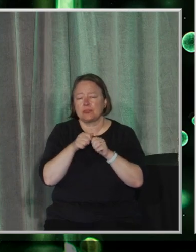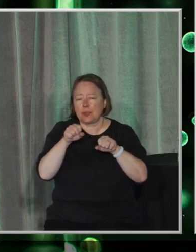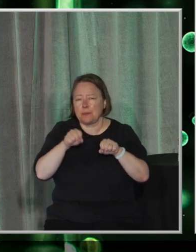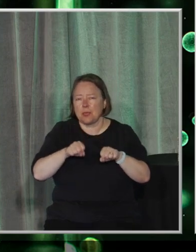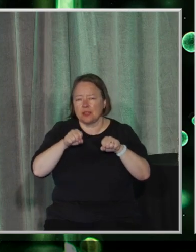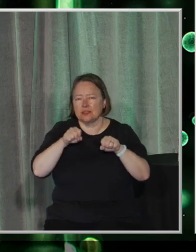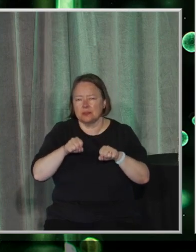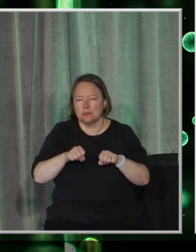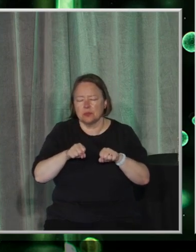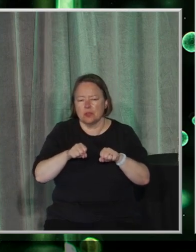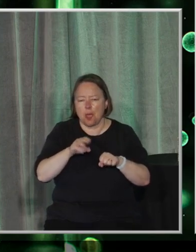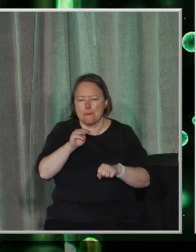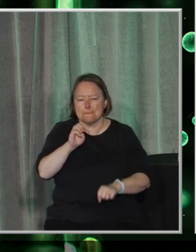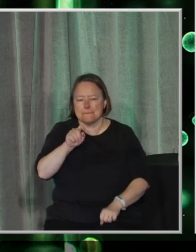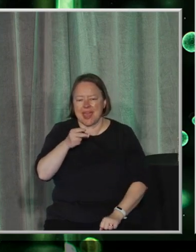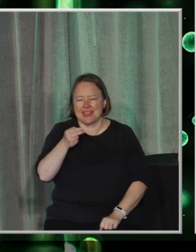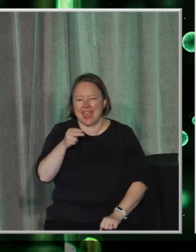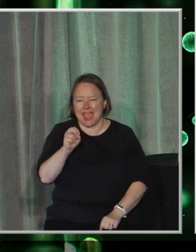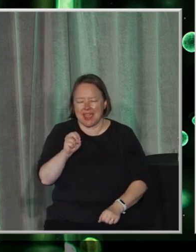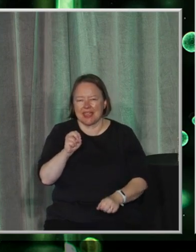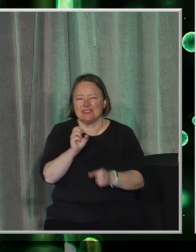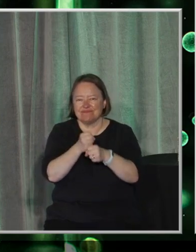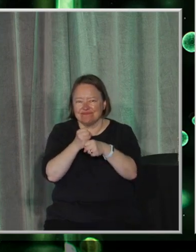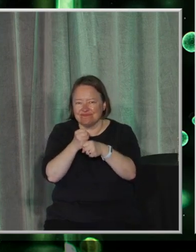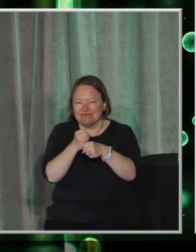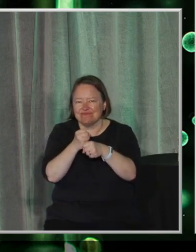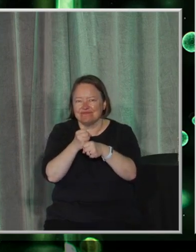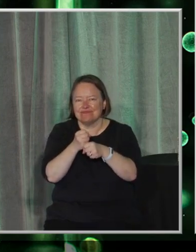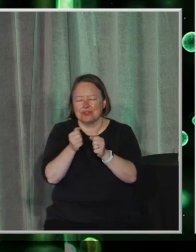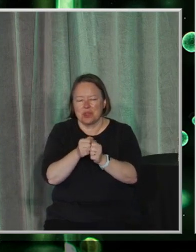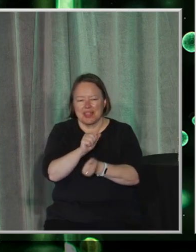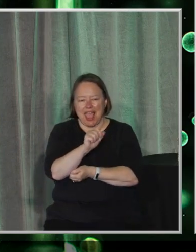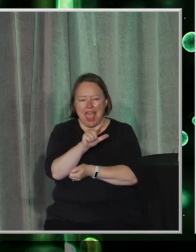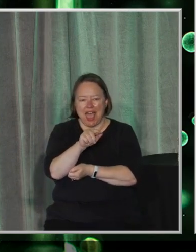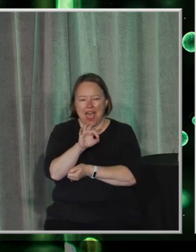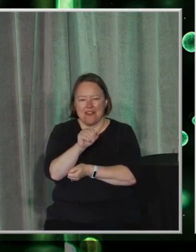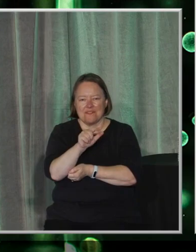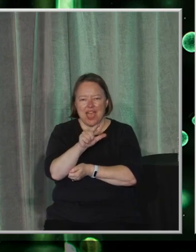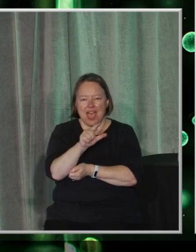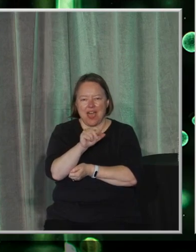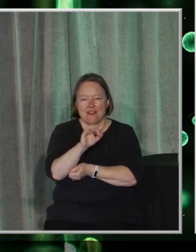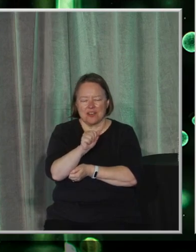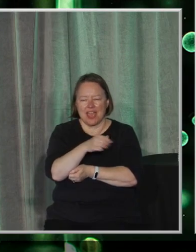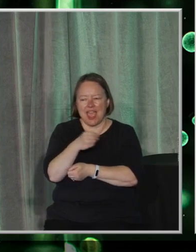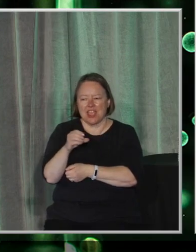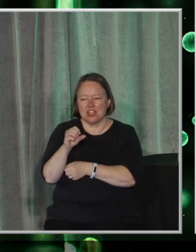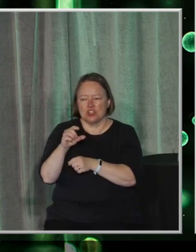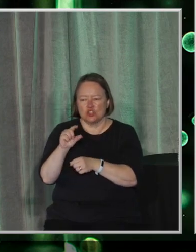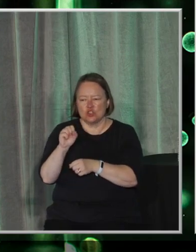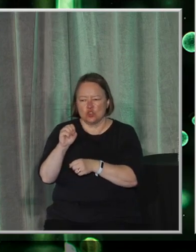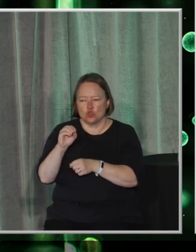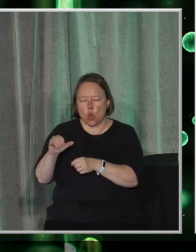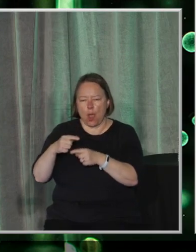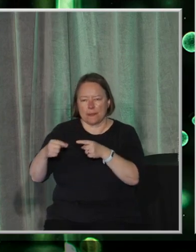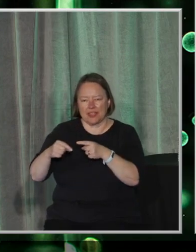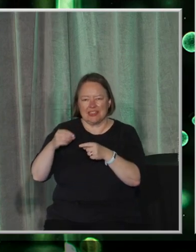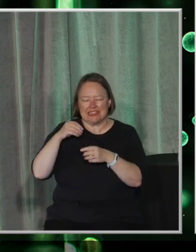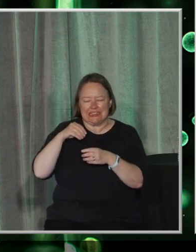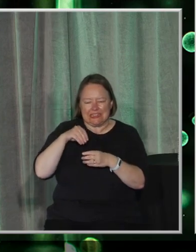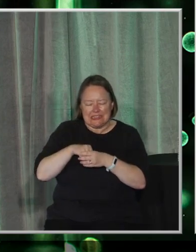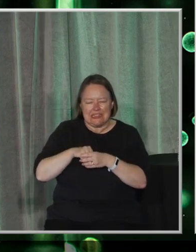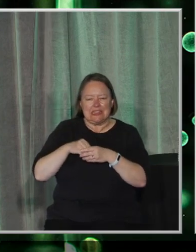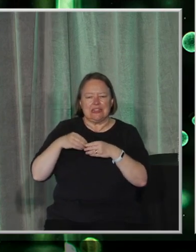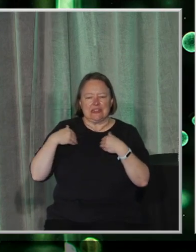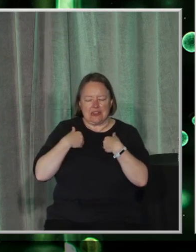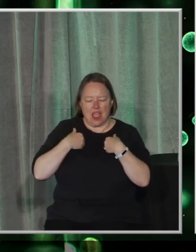possible methane production between the alfalfa and the soybeans in the digestive tract of the